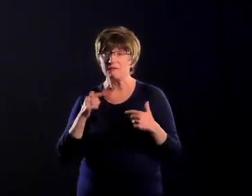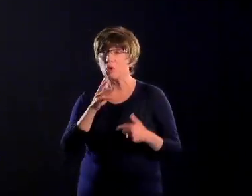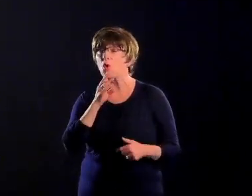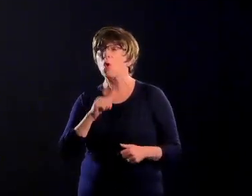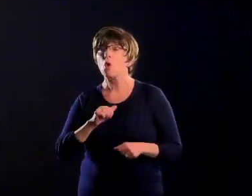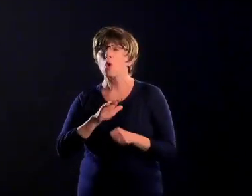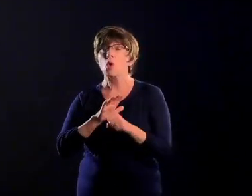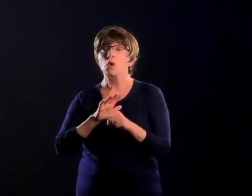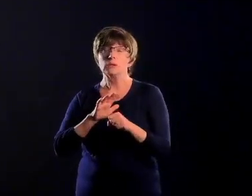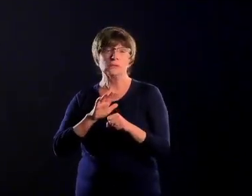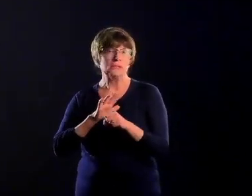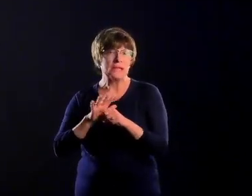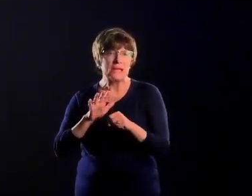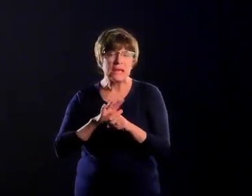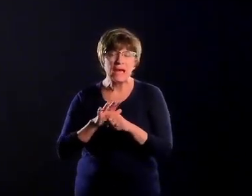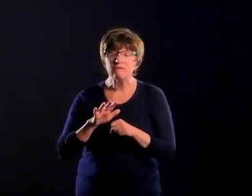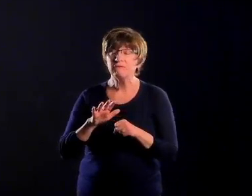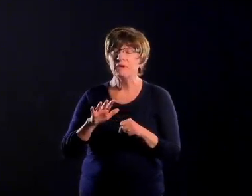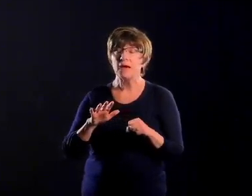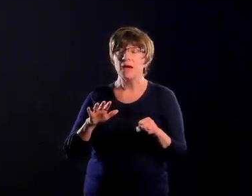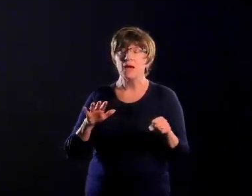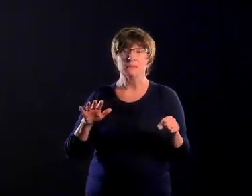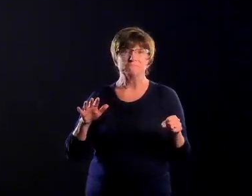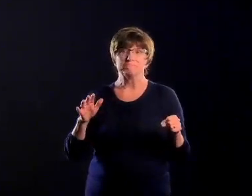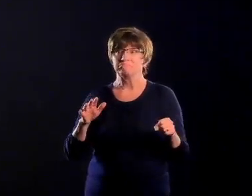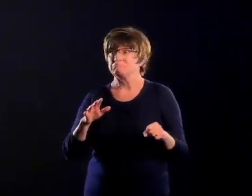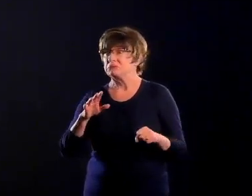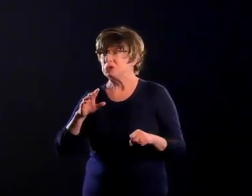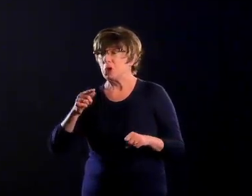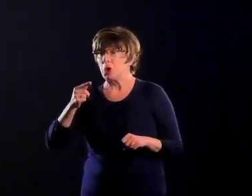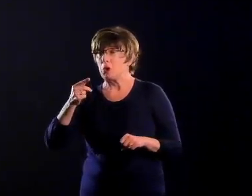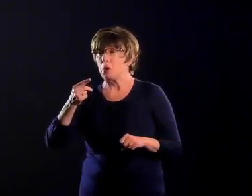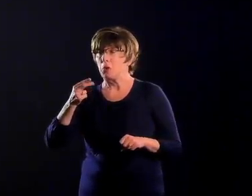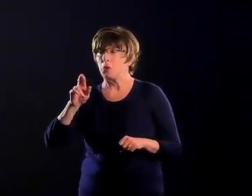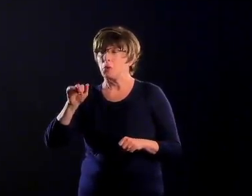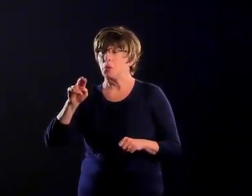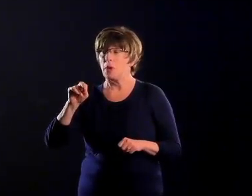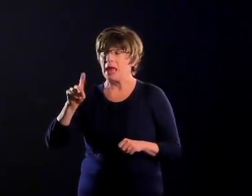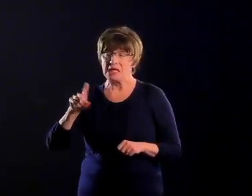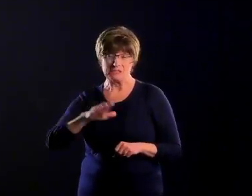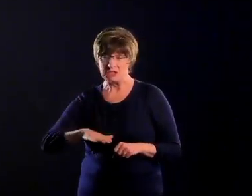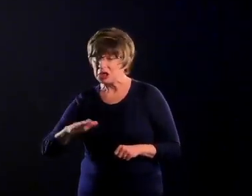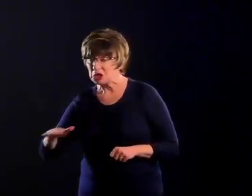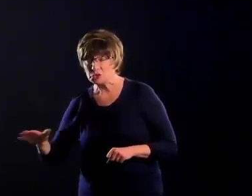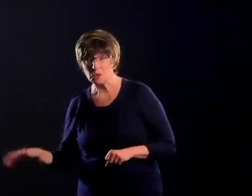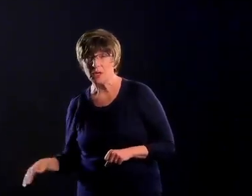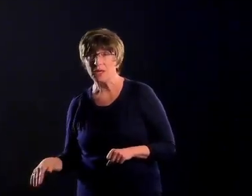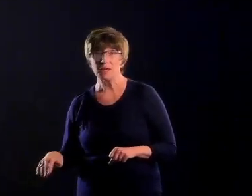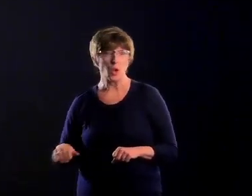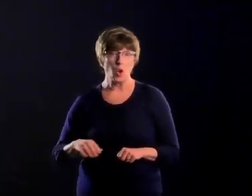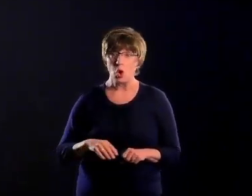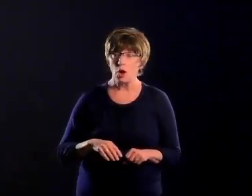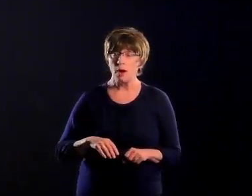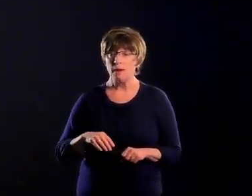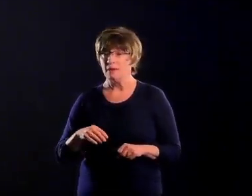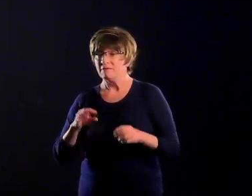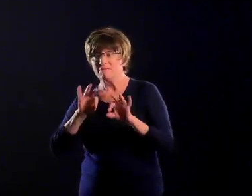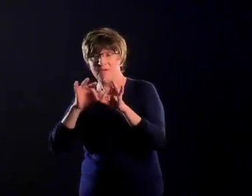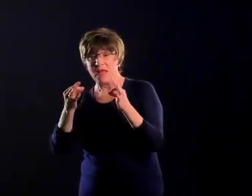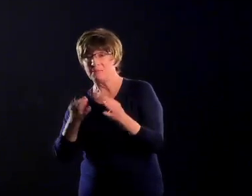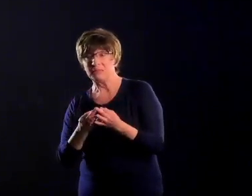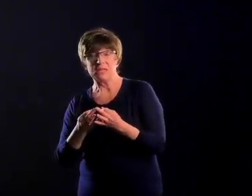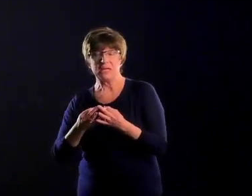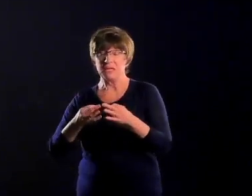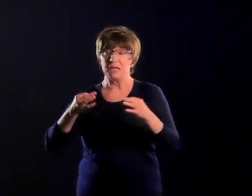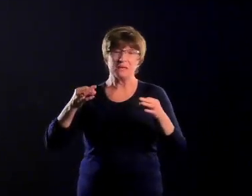life over your grandchildren to the generations, speaking life over your friends, speaking life over your extended family, speaking life over